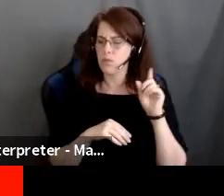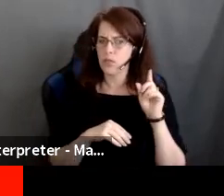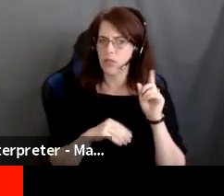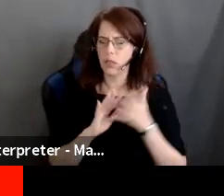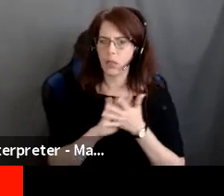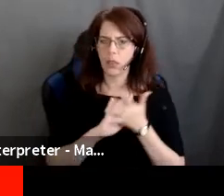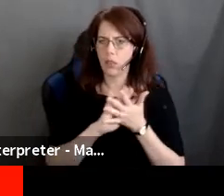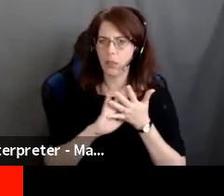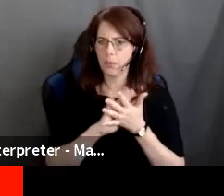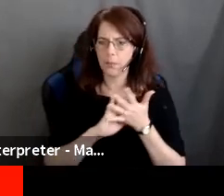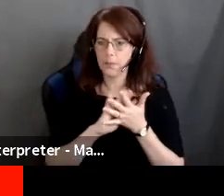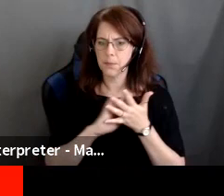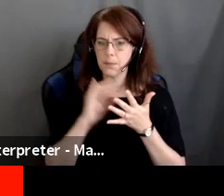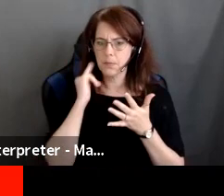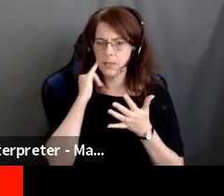also, if